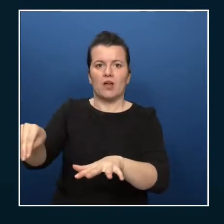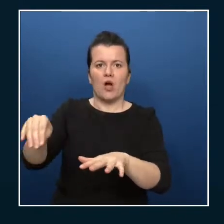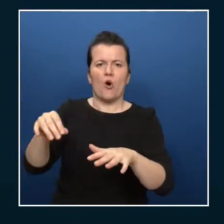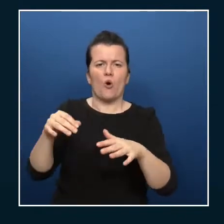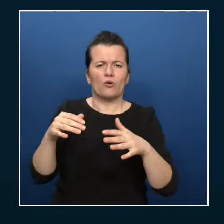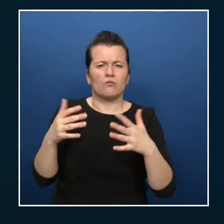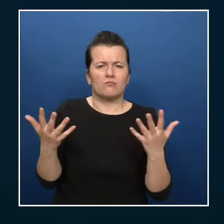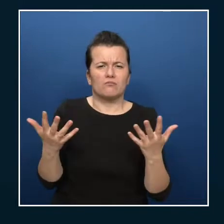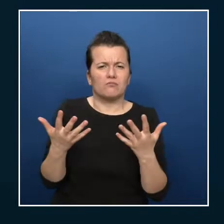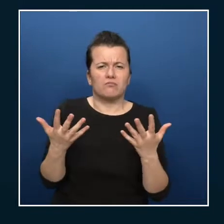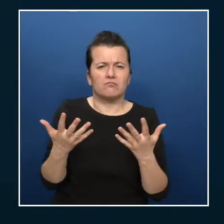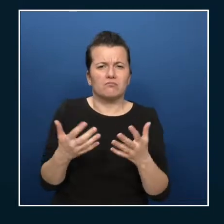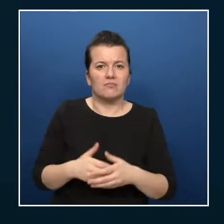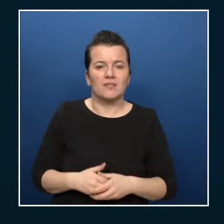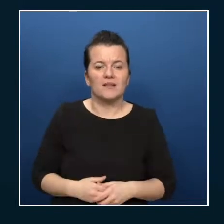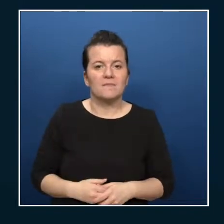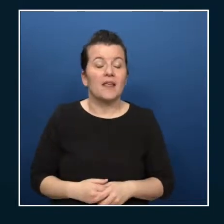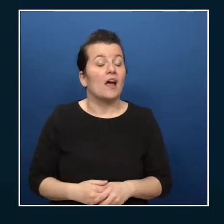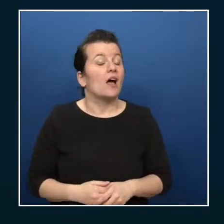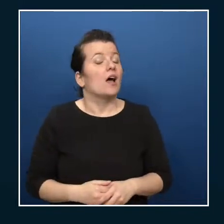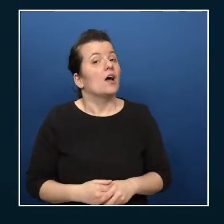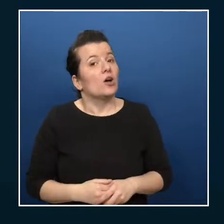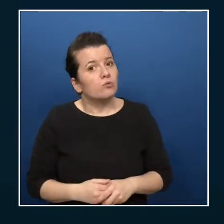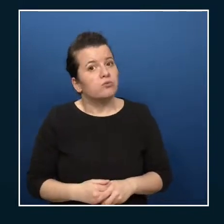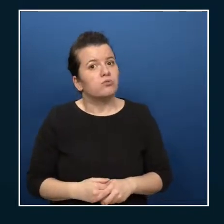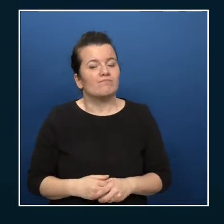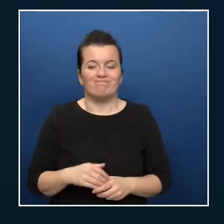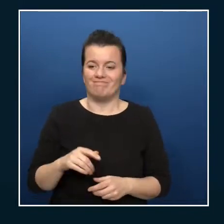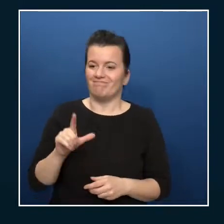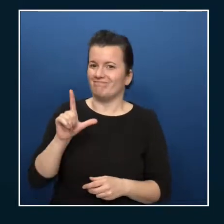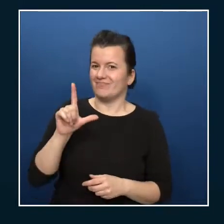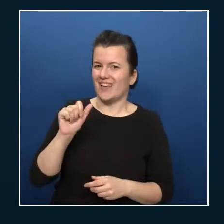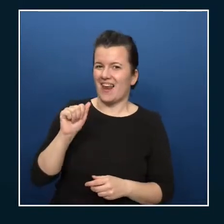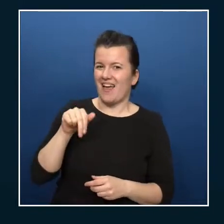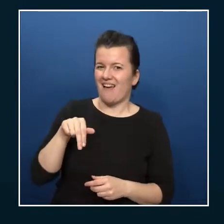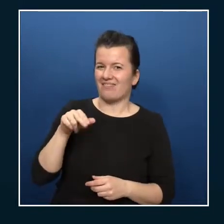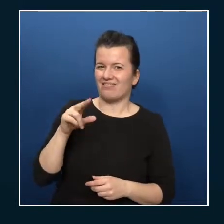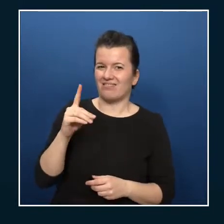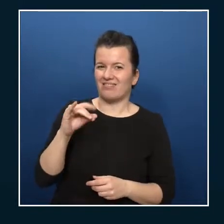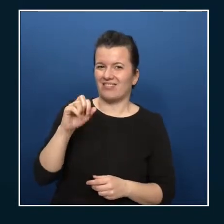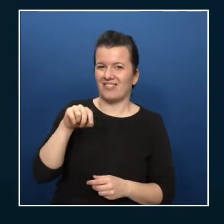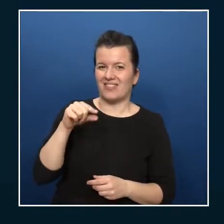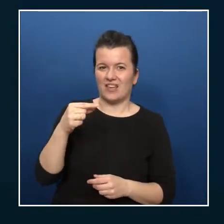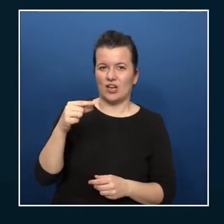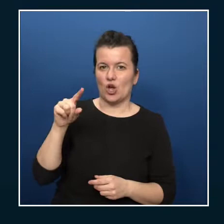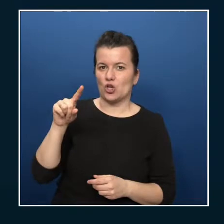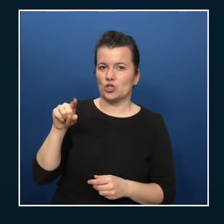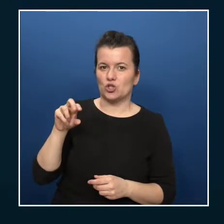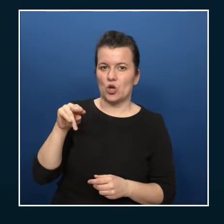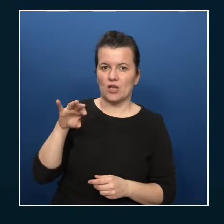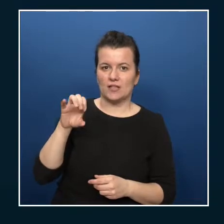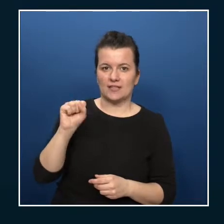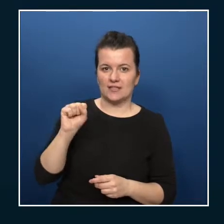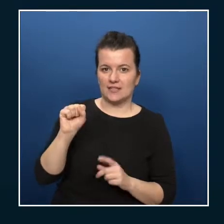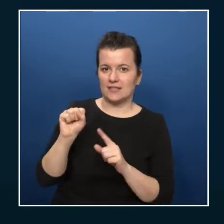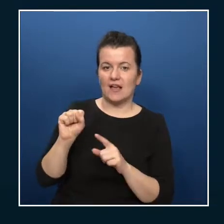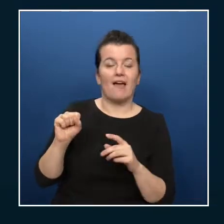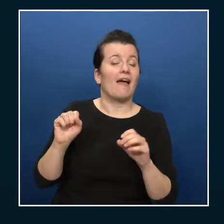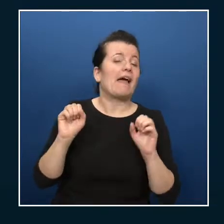Yeah. Well, landing zones, you can make it as crazy or as complex as you want,